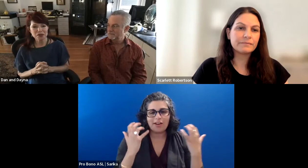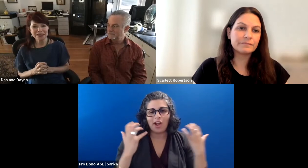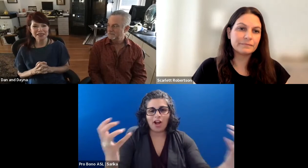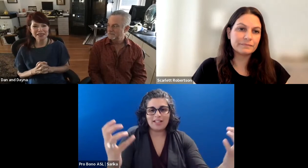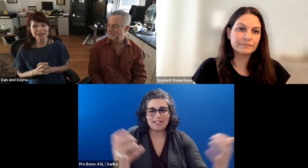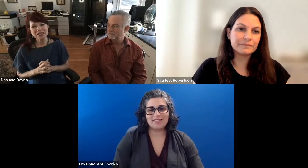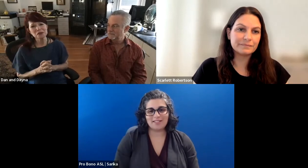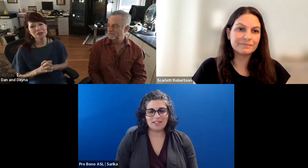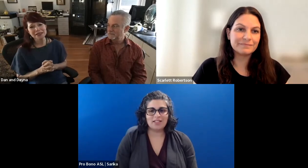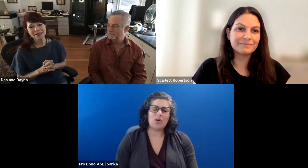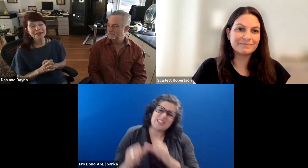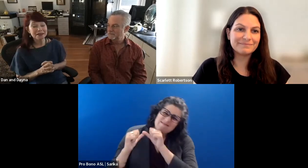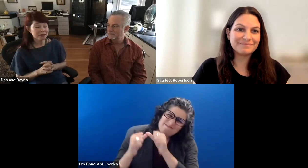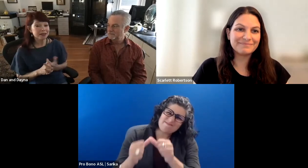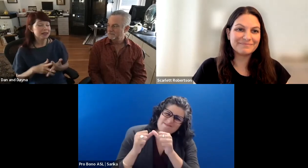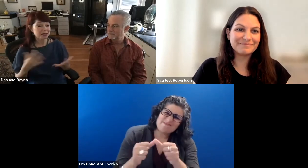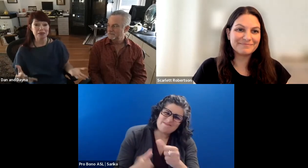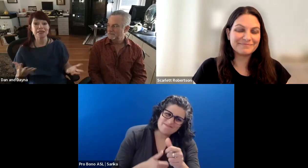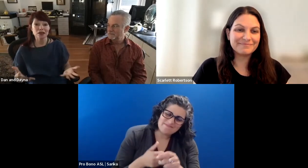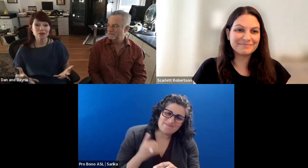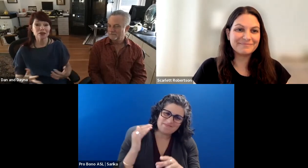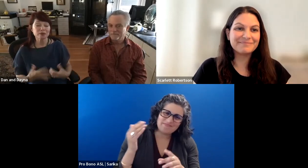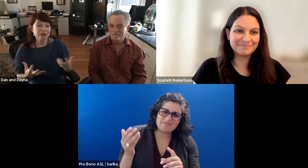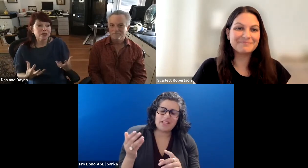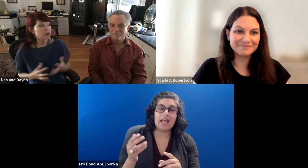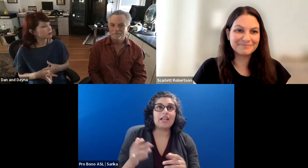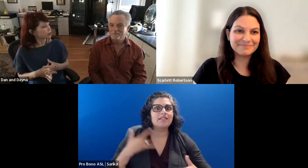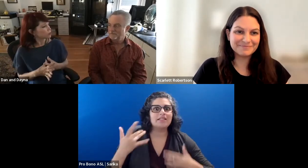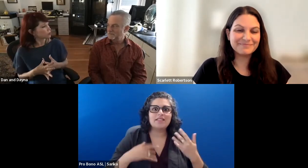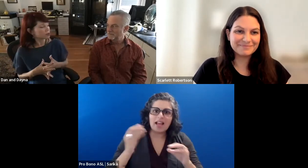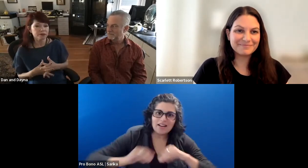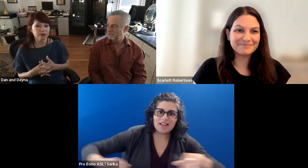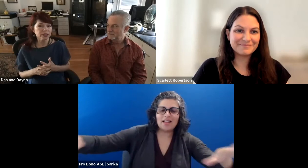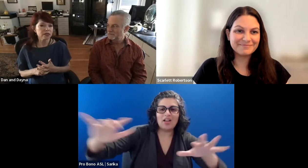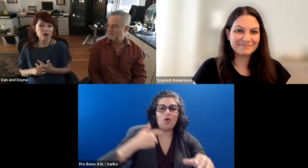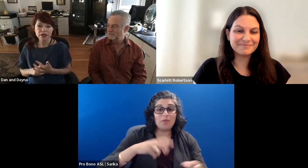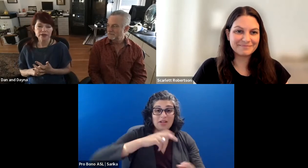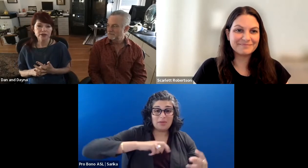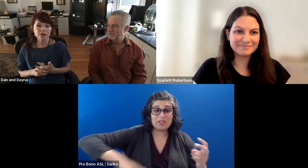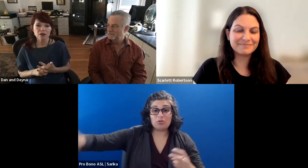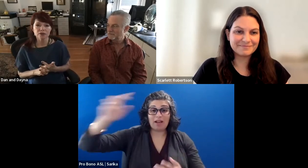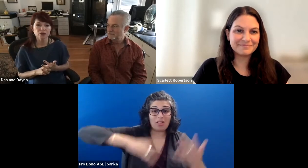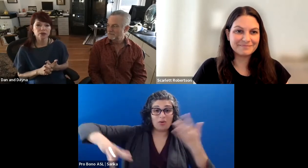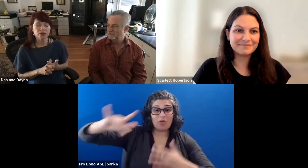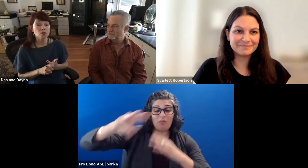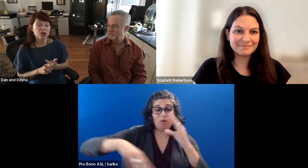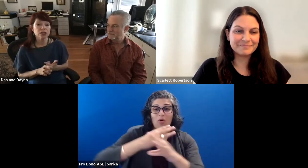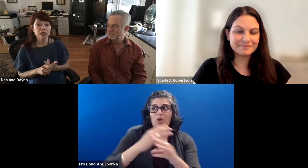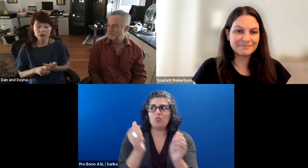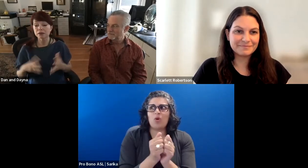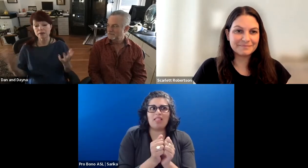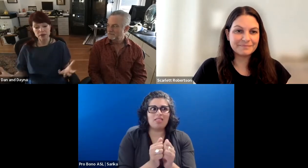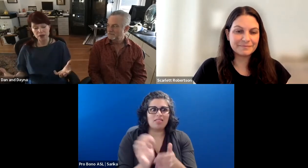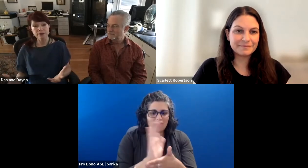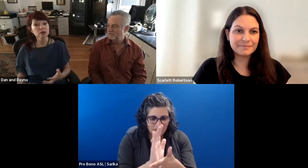kept persisting, and it's really exciting that it's out there. We've been able to travel around the world with the film and see audiences all over the world